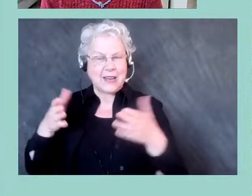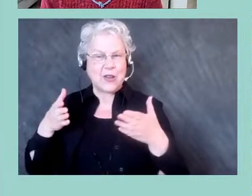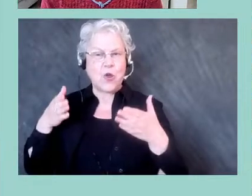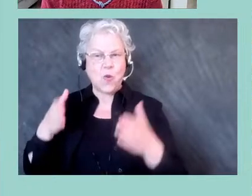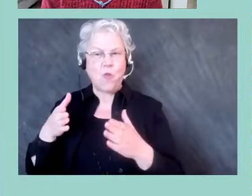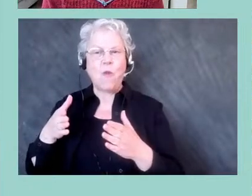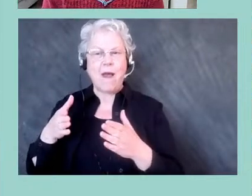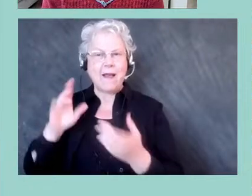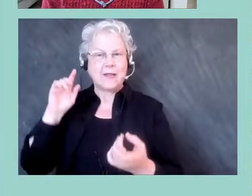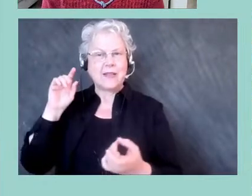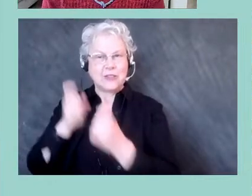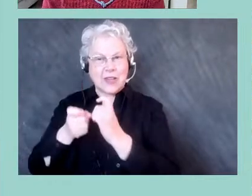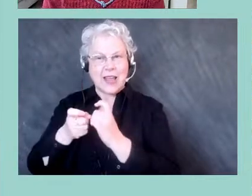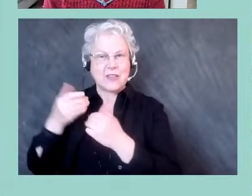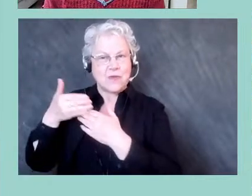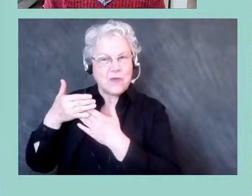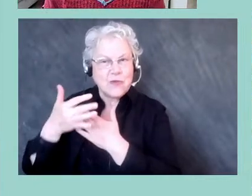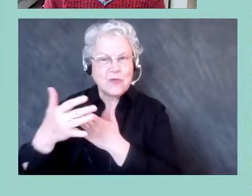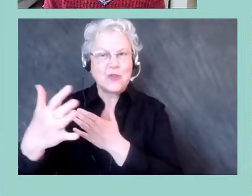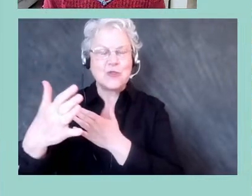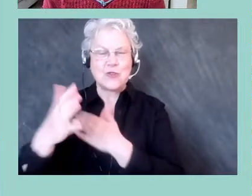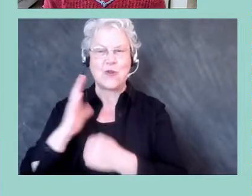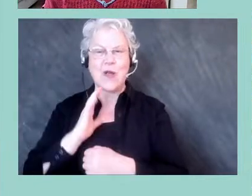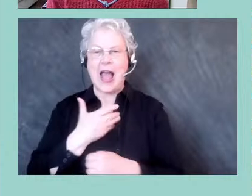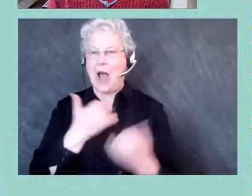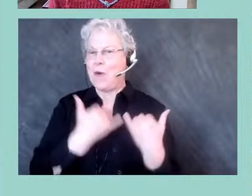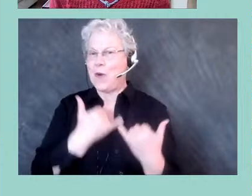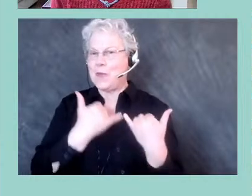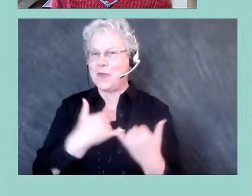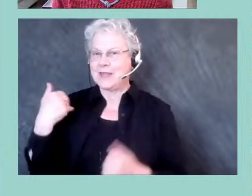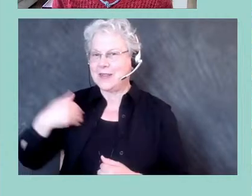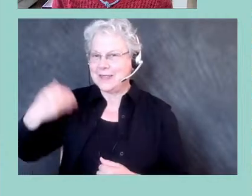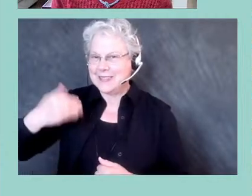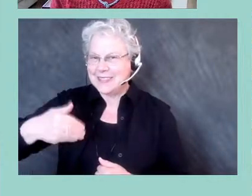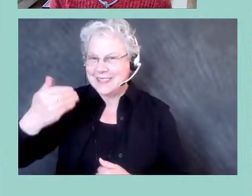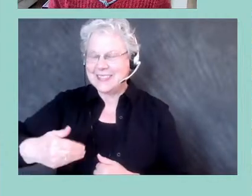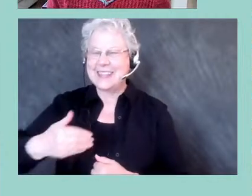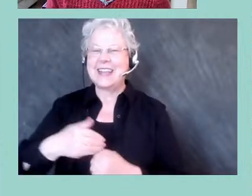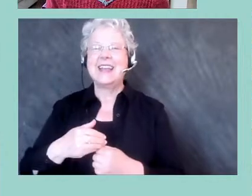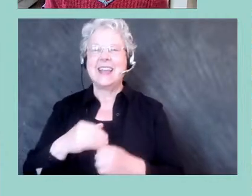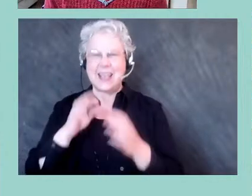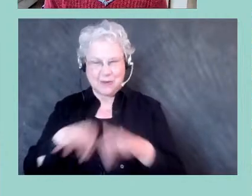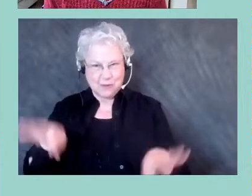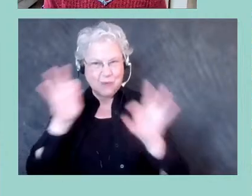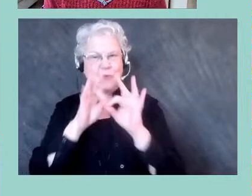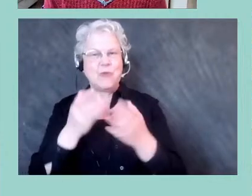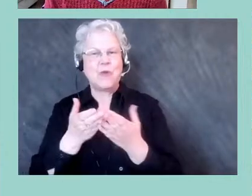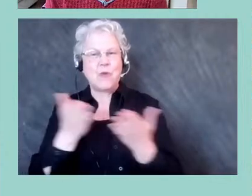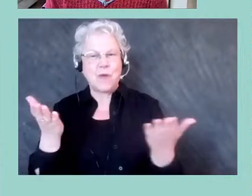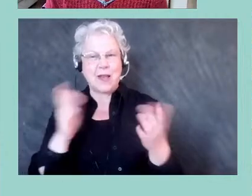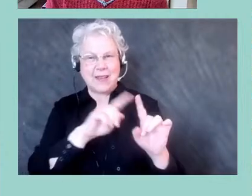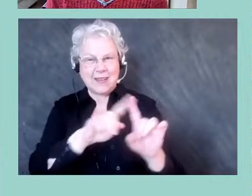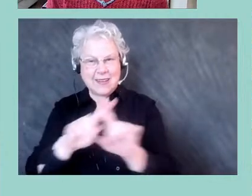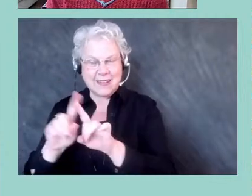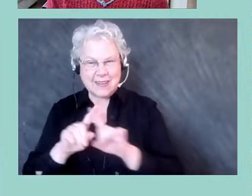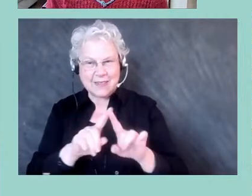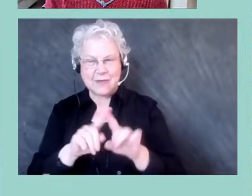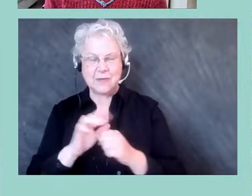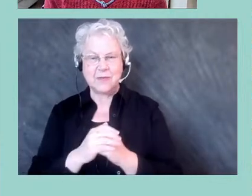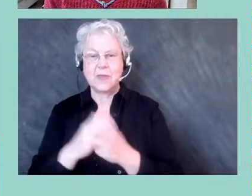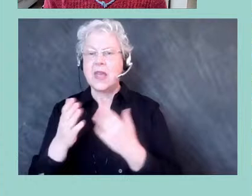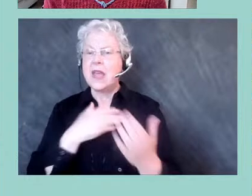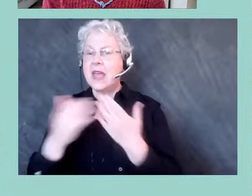our present, in meaningful ways. Even though the future might look quite different than what they